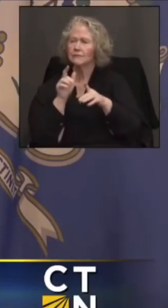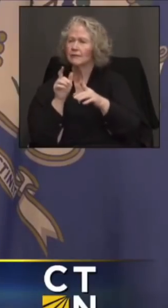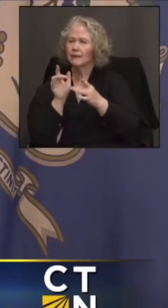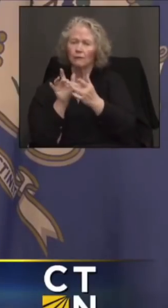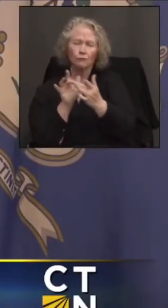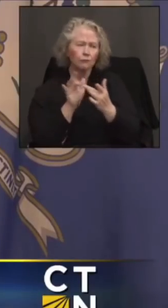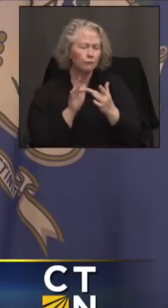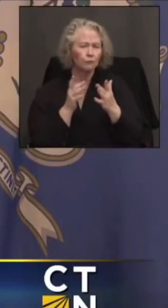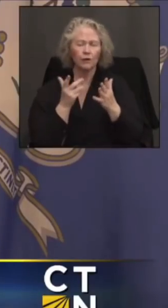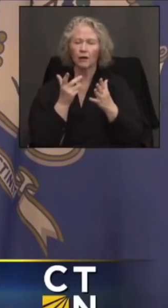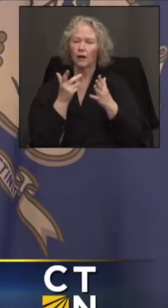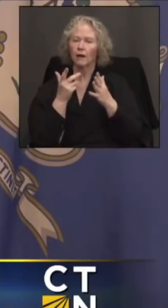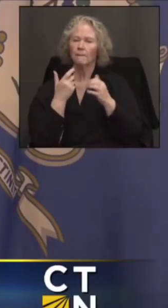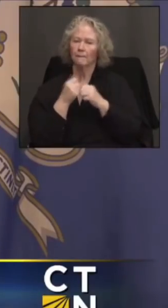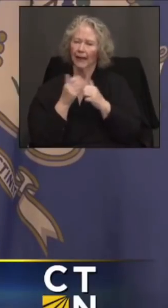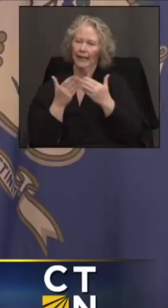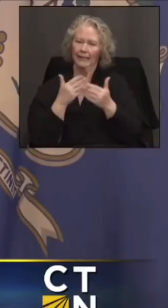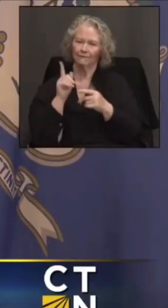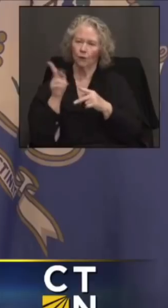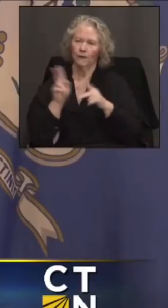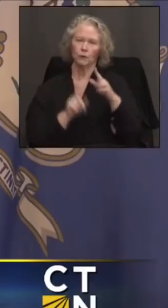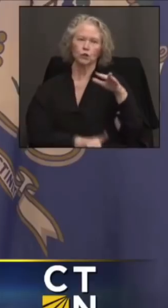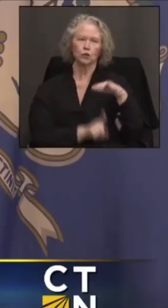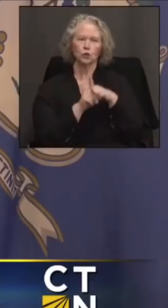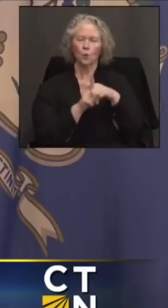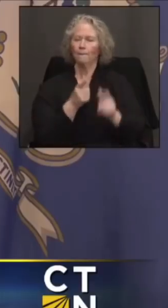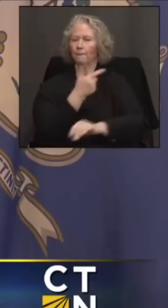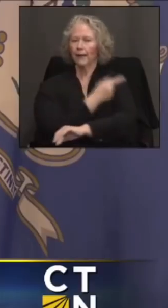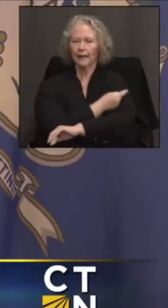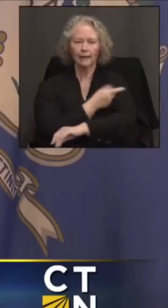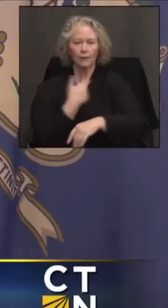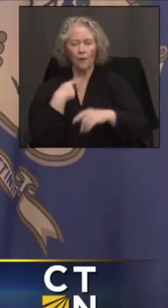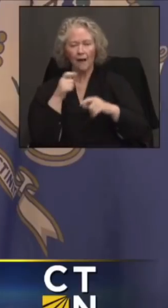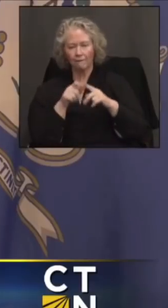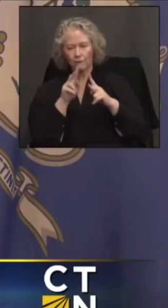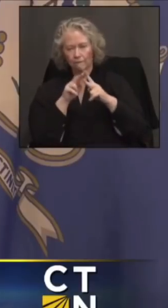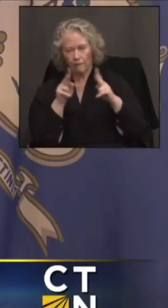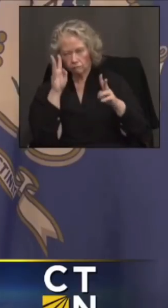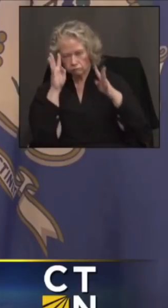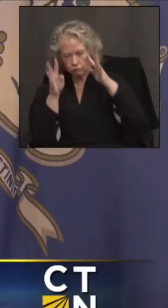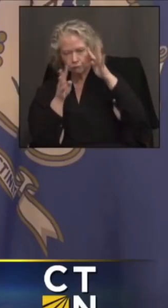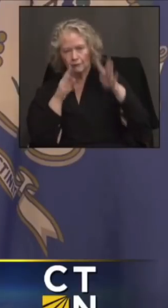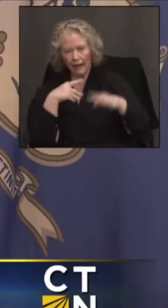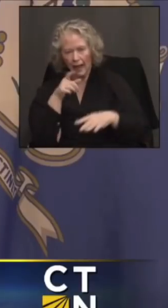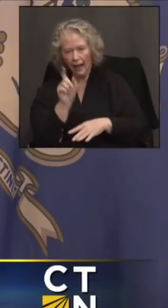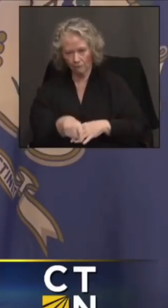up clinics, make it easier for you in any way we can. We're going to have to be very proactive.